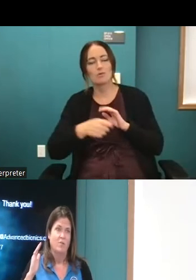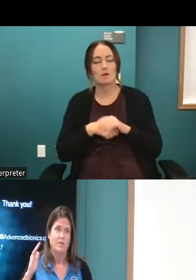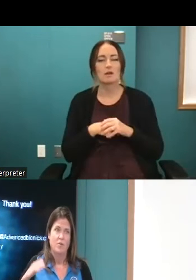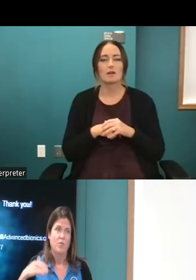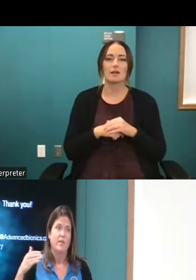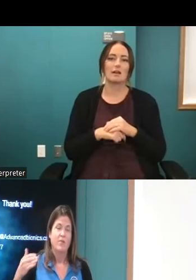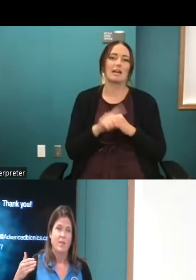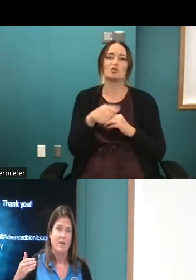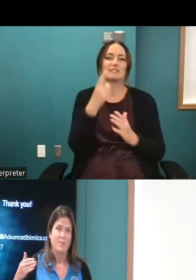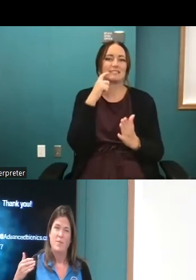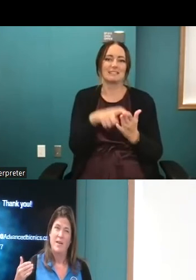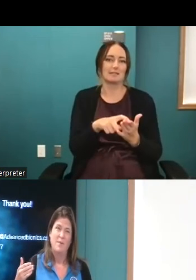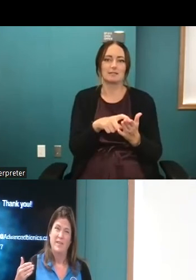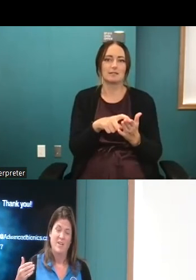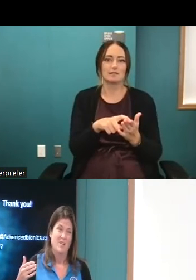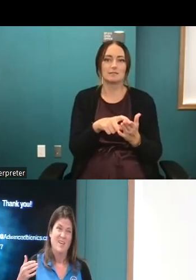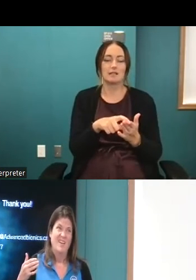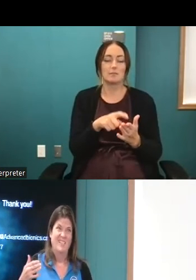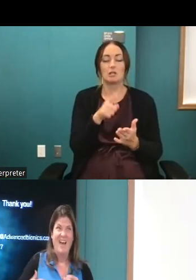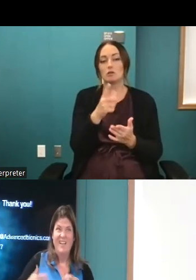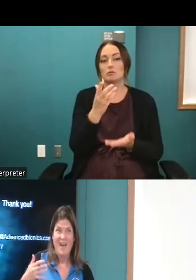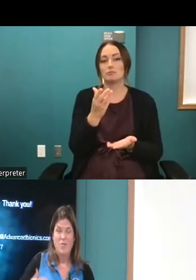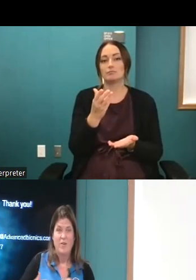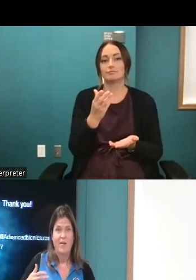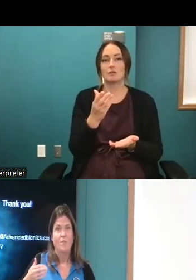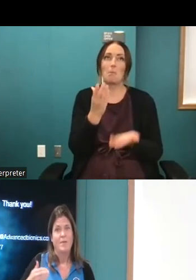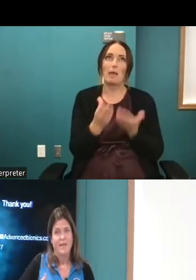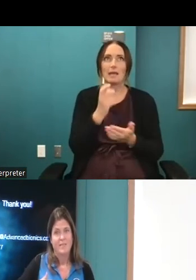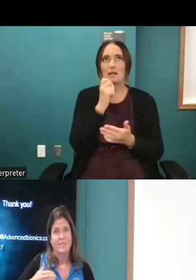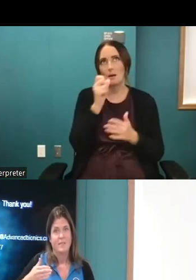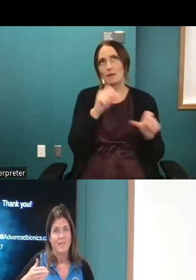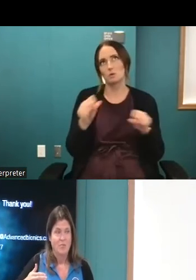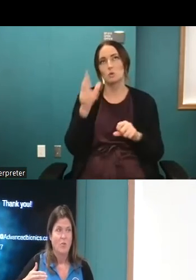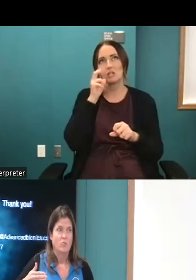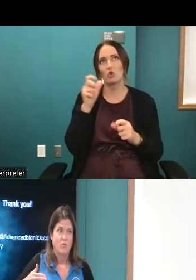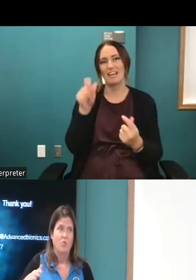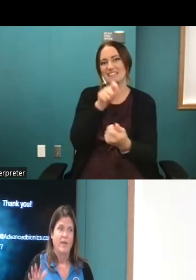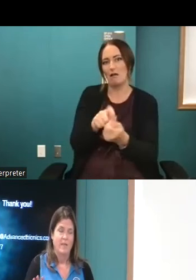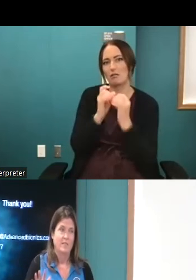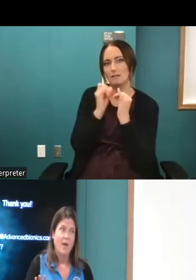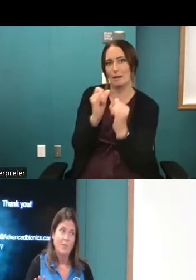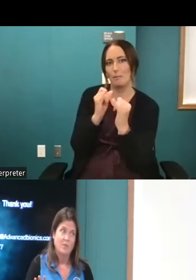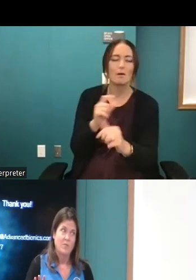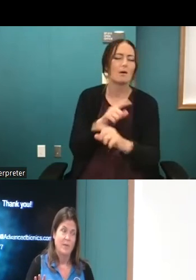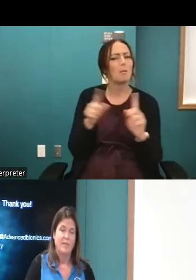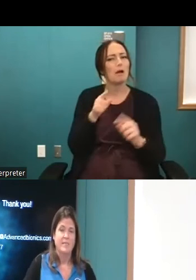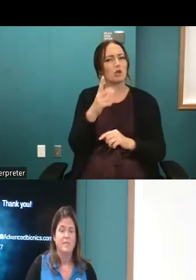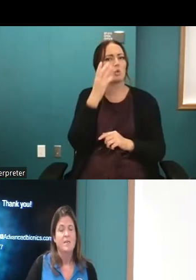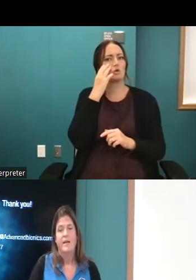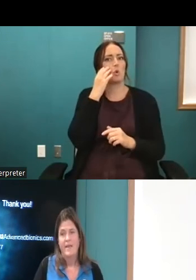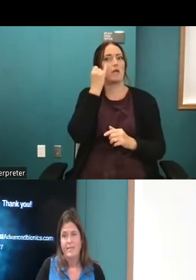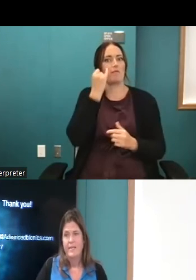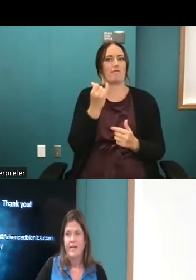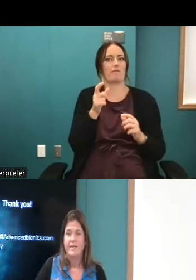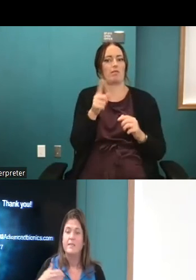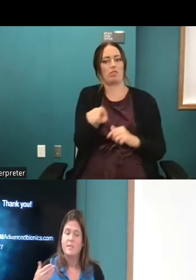at first. If you know they're hearing them, you may not be able to hear exactly how they're hearing them, but that's getting you closer to know, okay, it's audible to them at least.